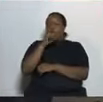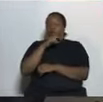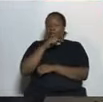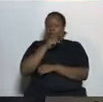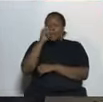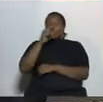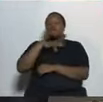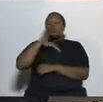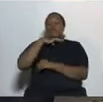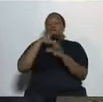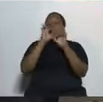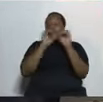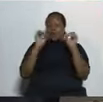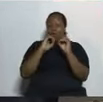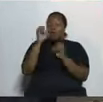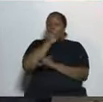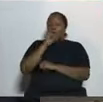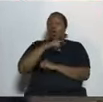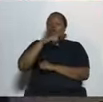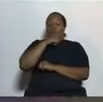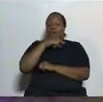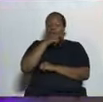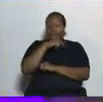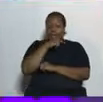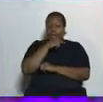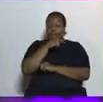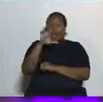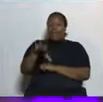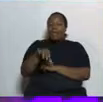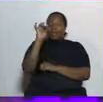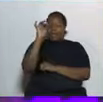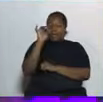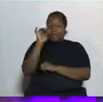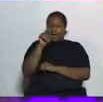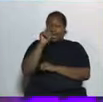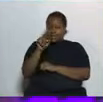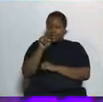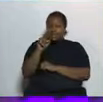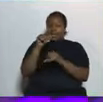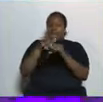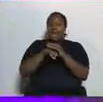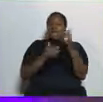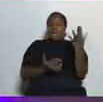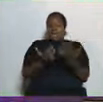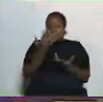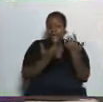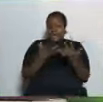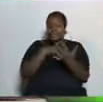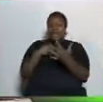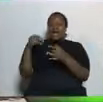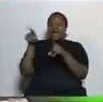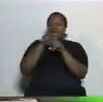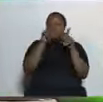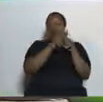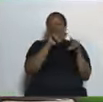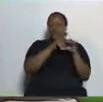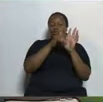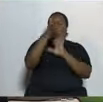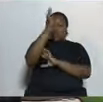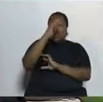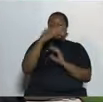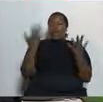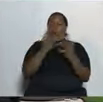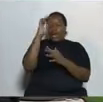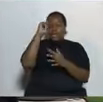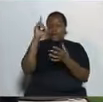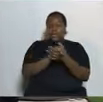to die. Old man, take this incense and burn it to the gods, whether you believe it or not.